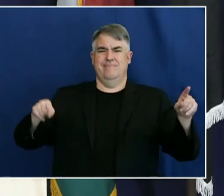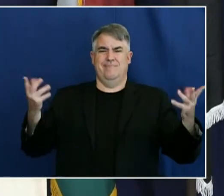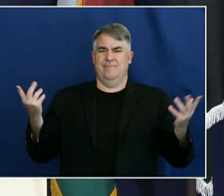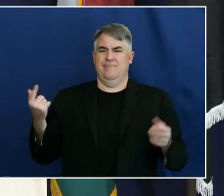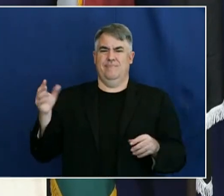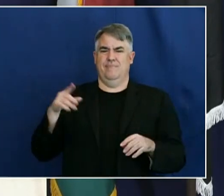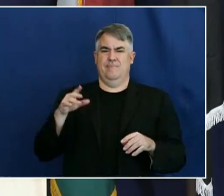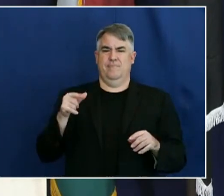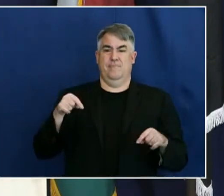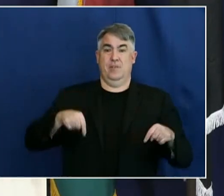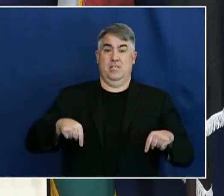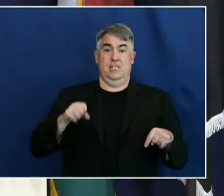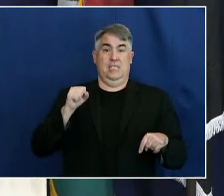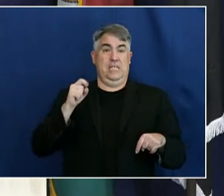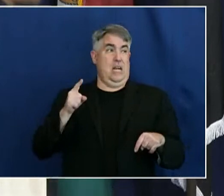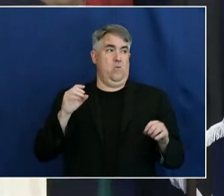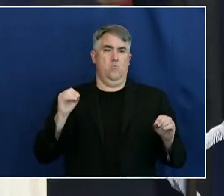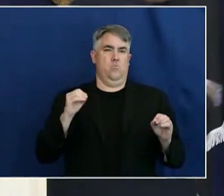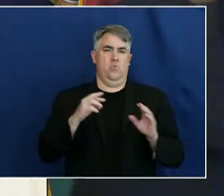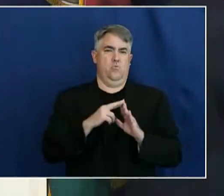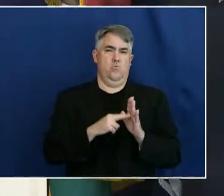actually even for the country. Thank you.